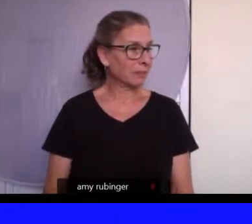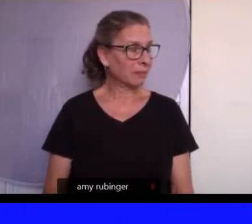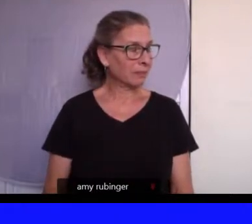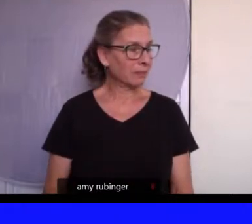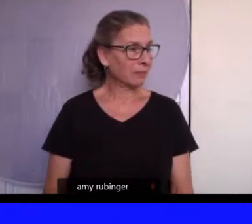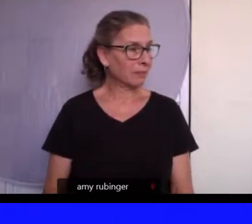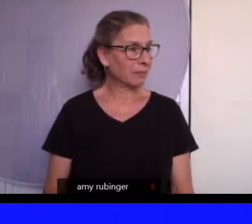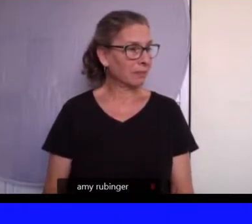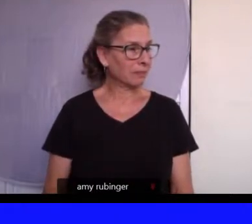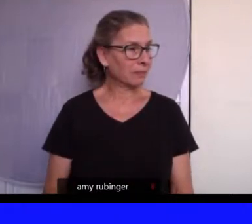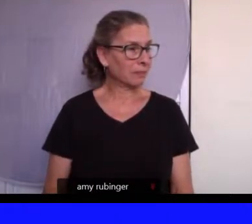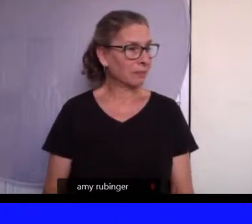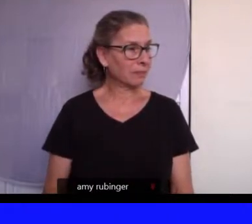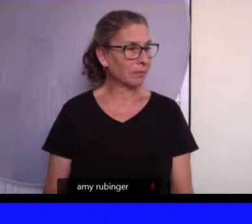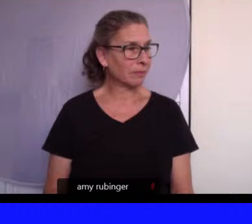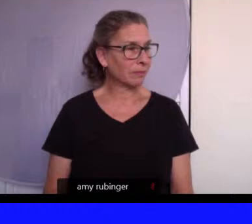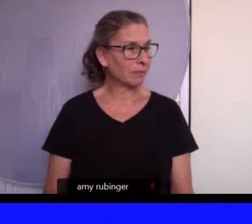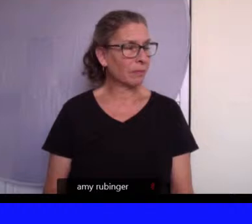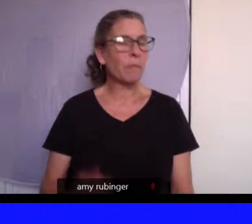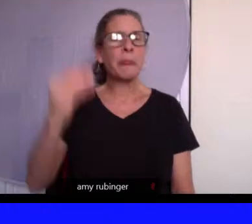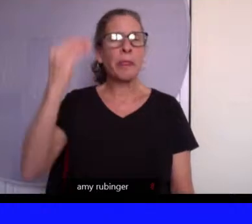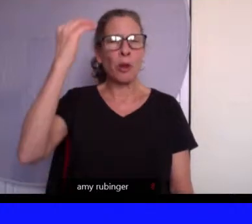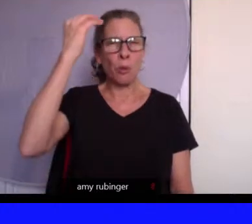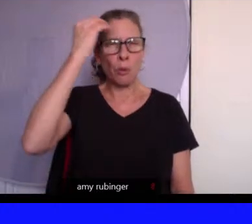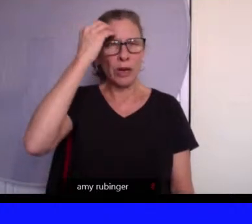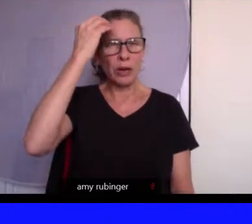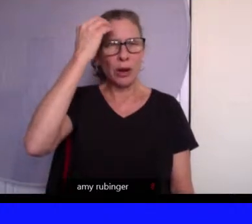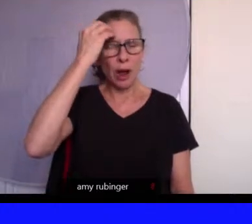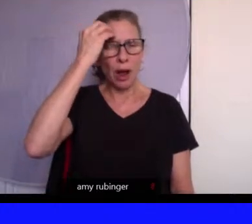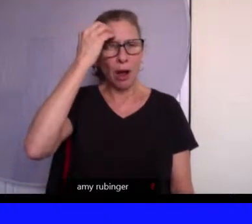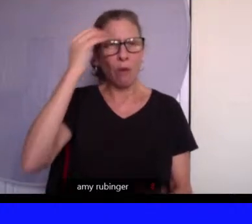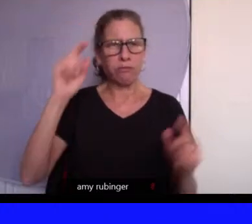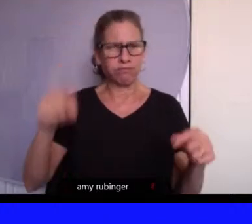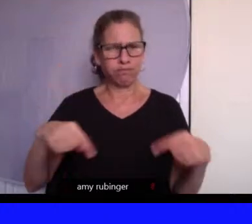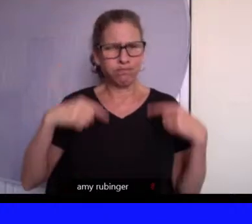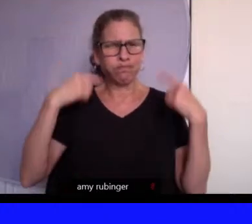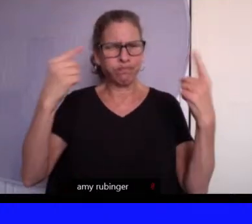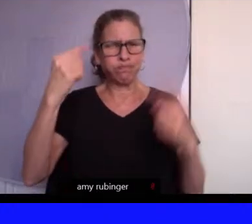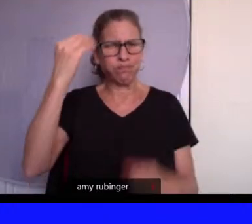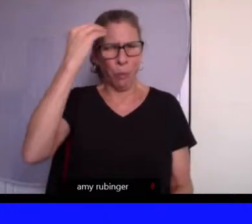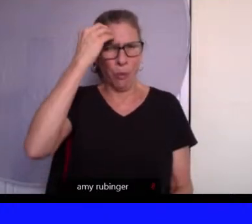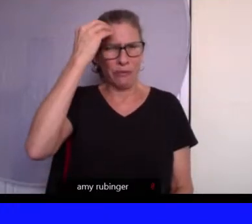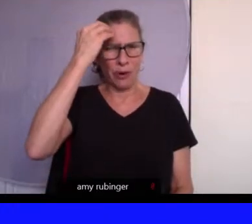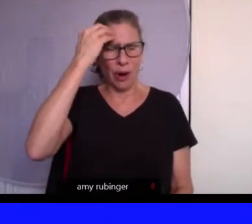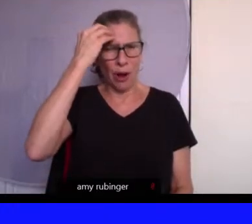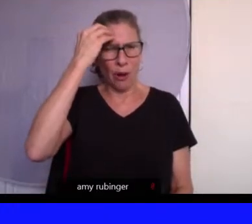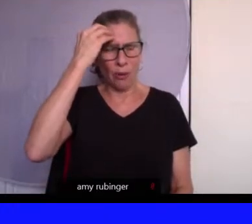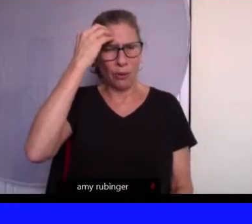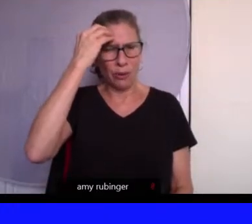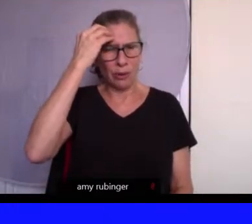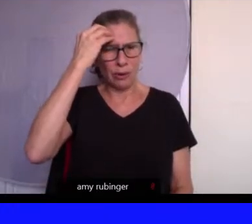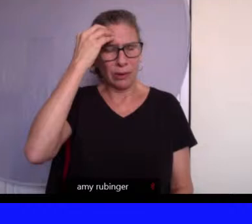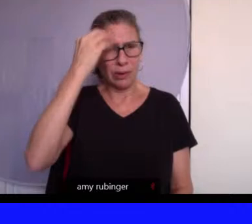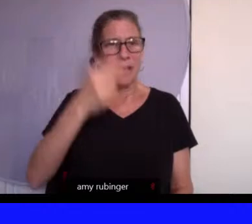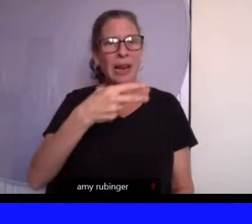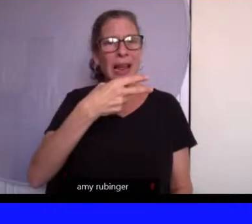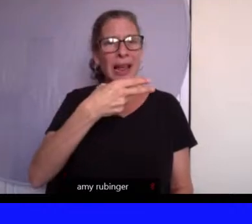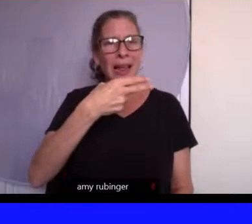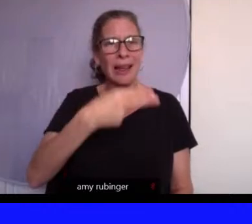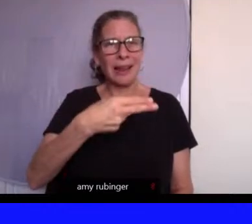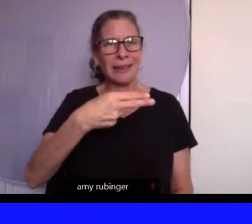treat. And so it's a challenge, but it's a challenge we have to meet. To help somebody